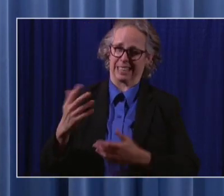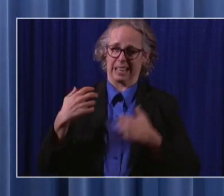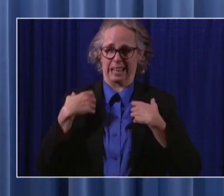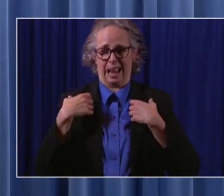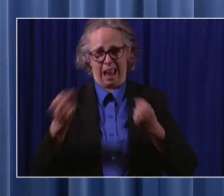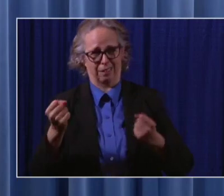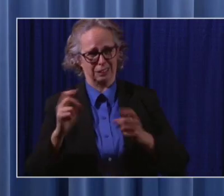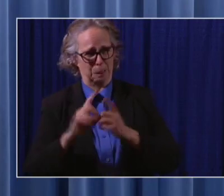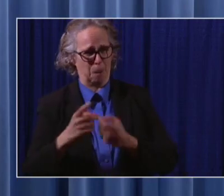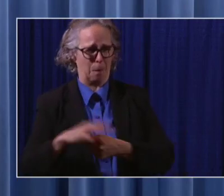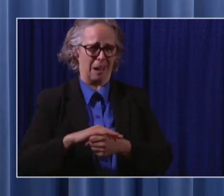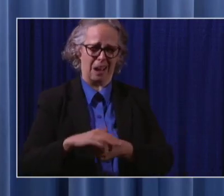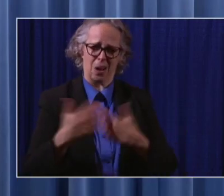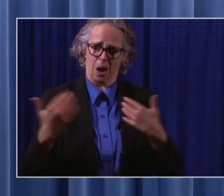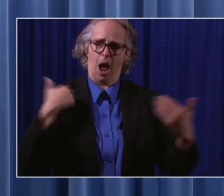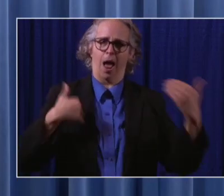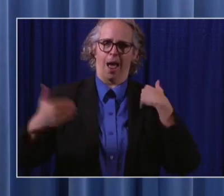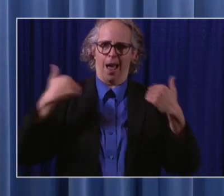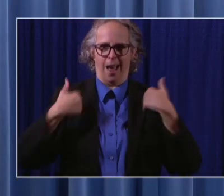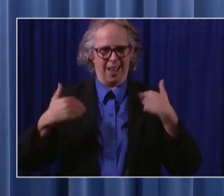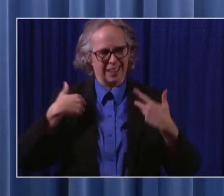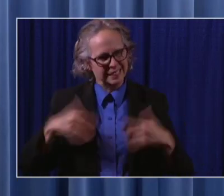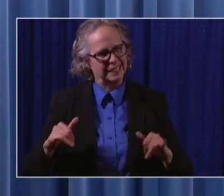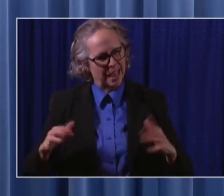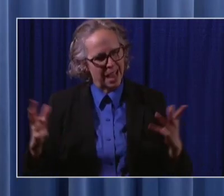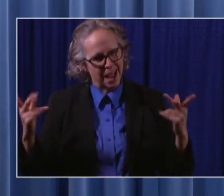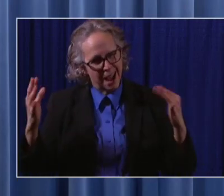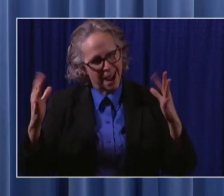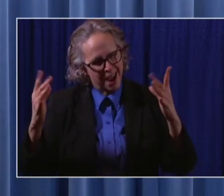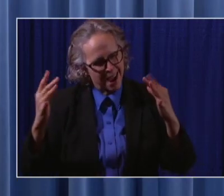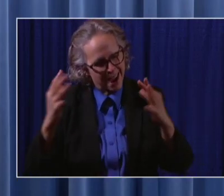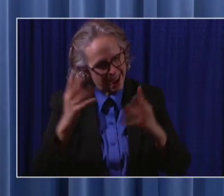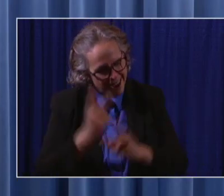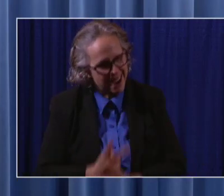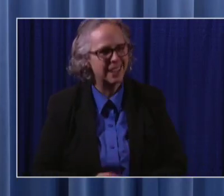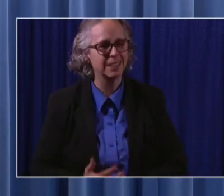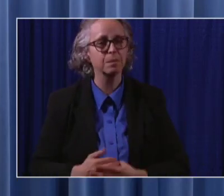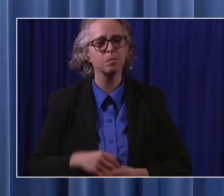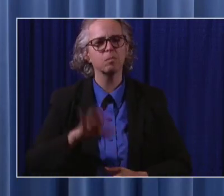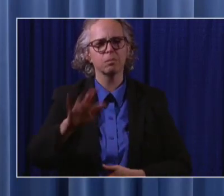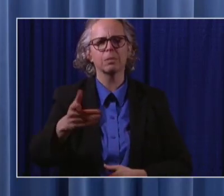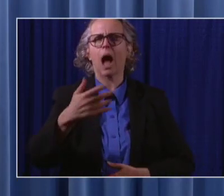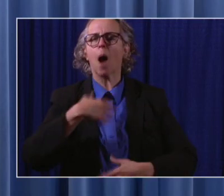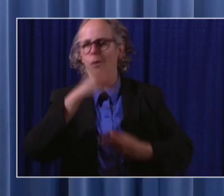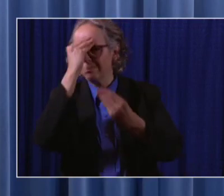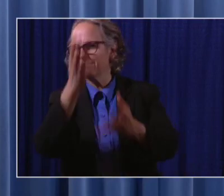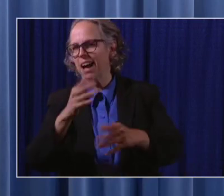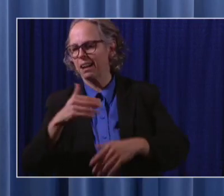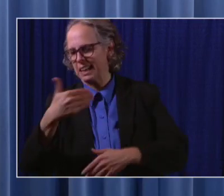the tracing. But I will report back to you on Tuesday.